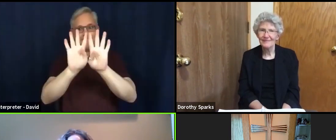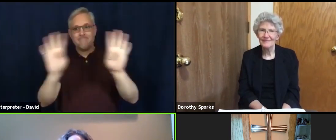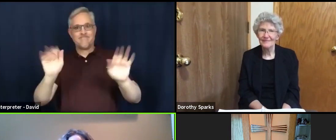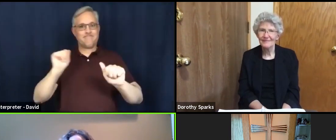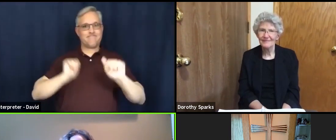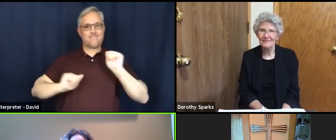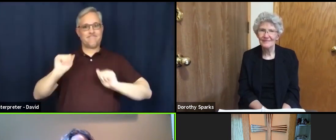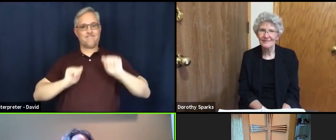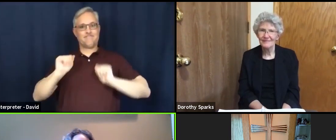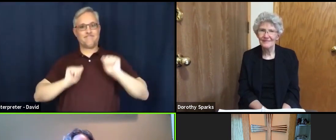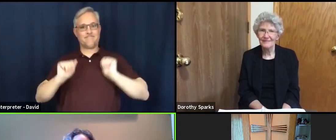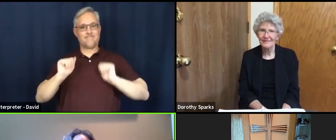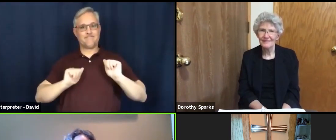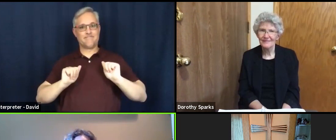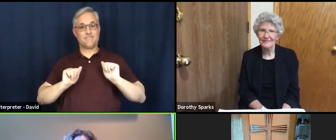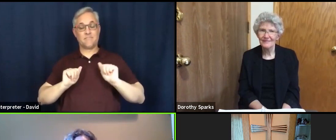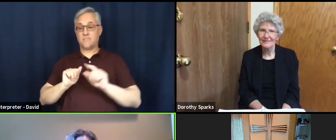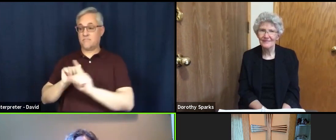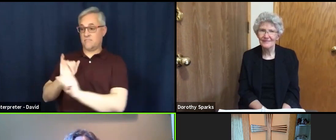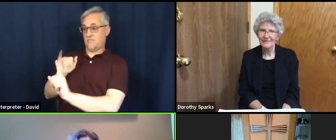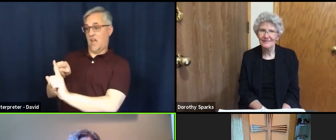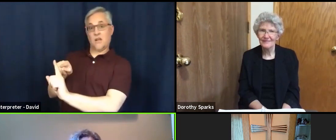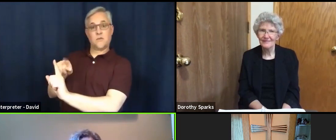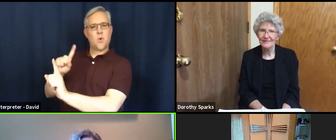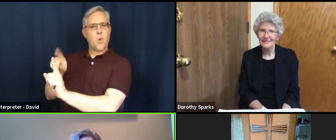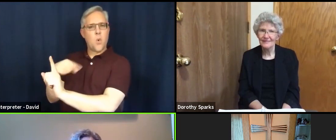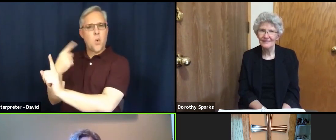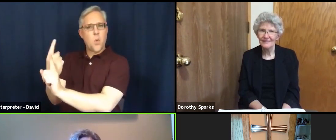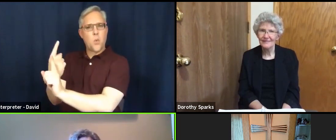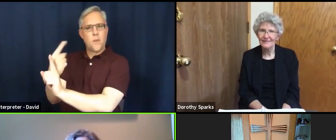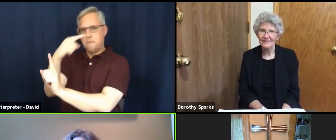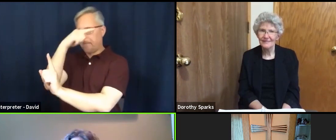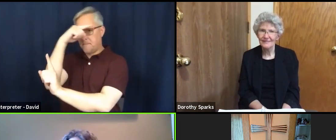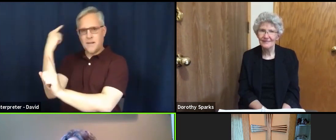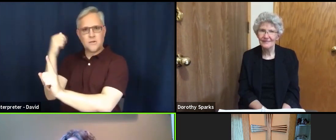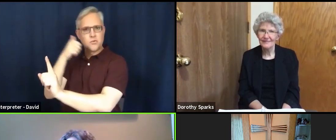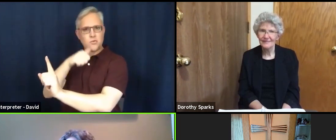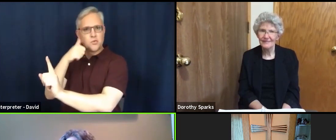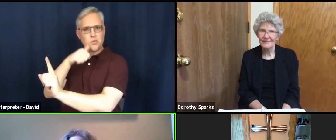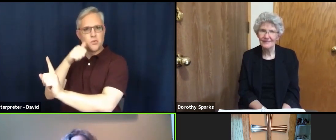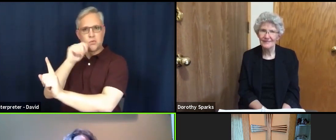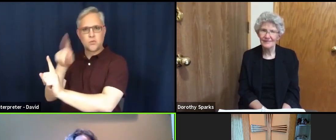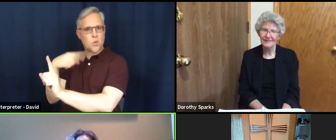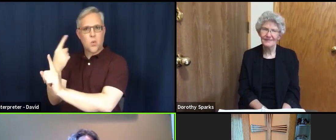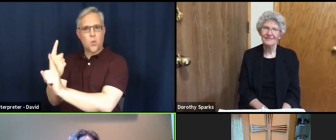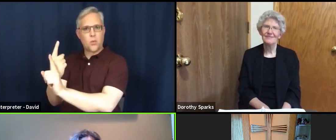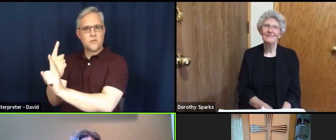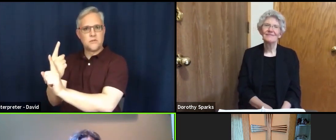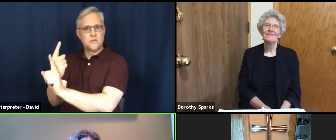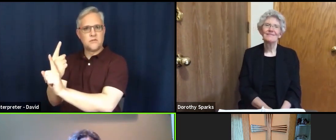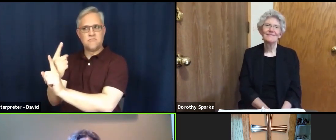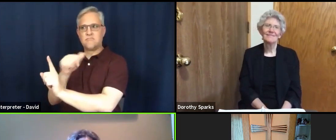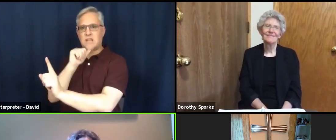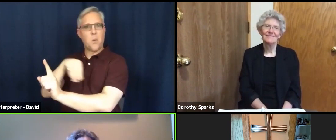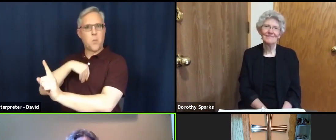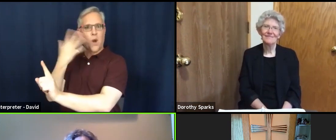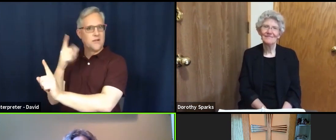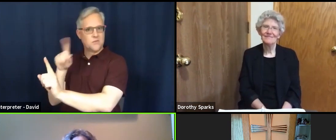She's the only girl, only person in the class who is not white.